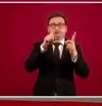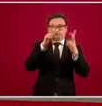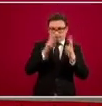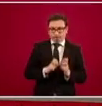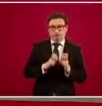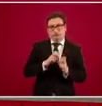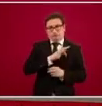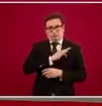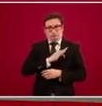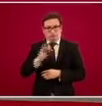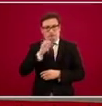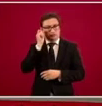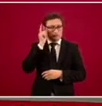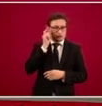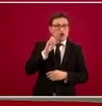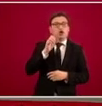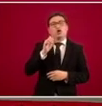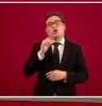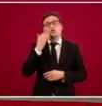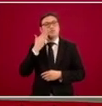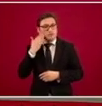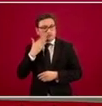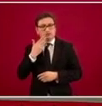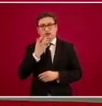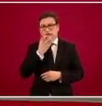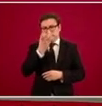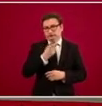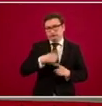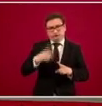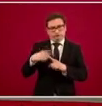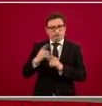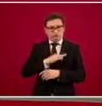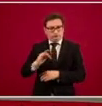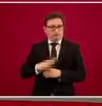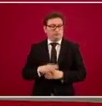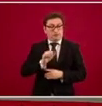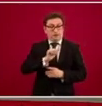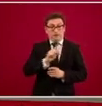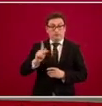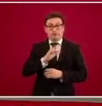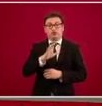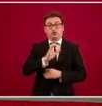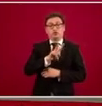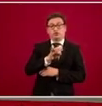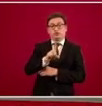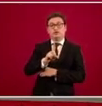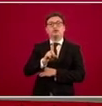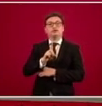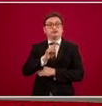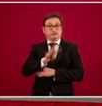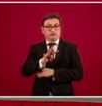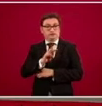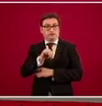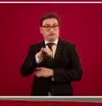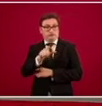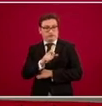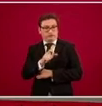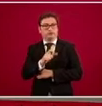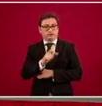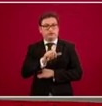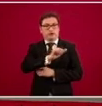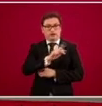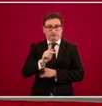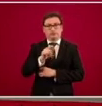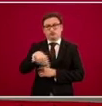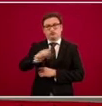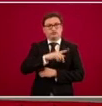of our website. This is the first thing citizens see. Stay at home, the hashtag, and then you see the links to download the